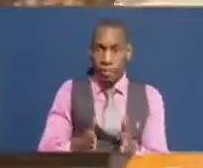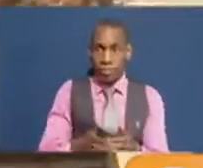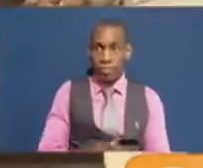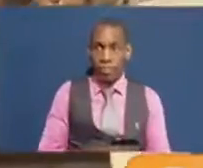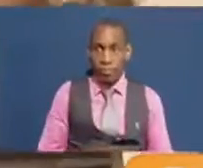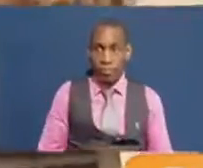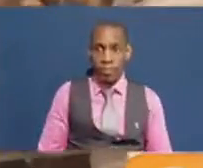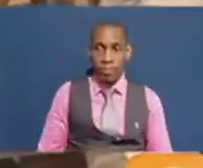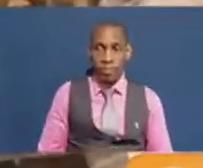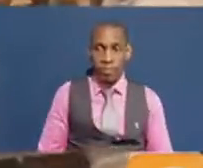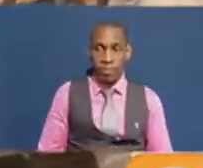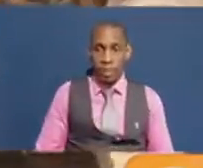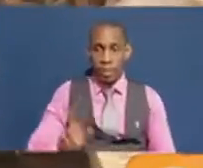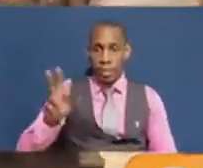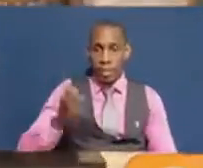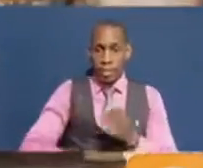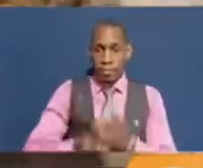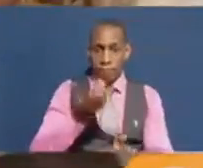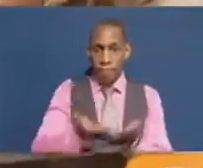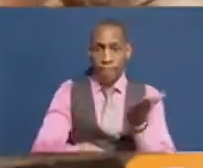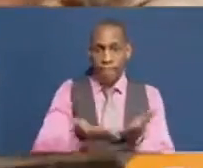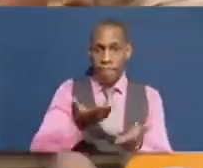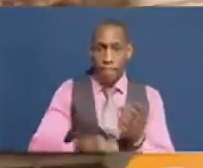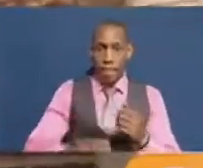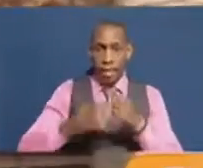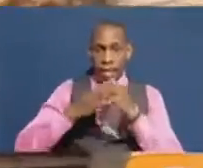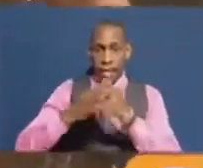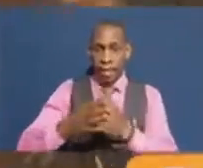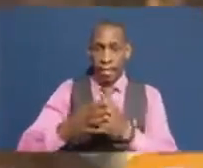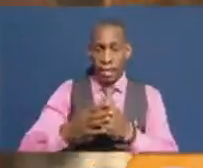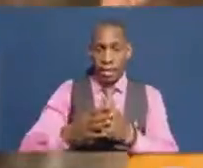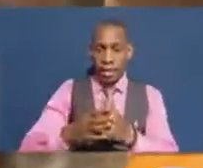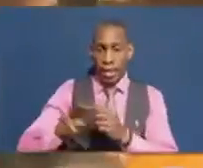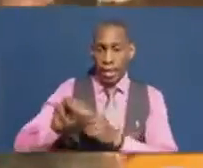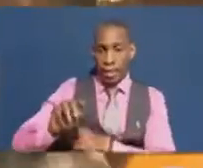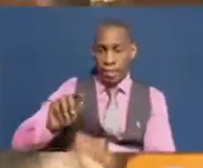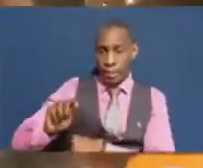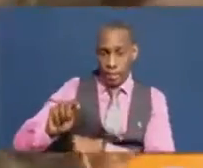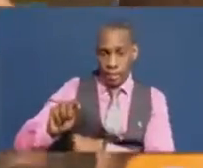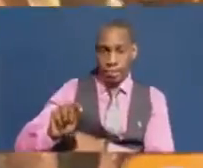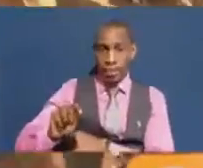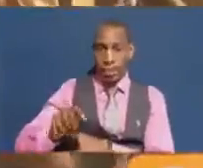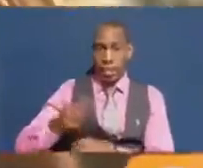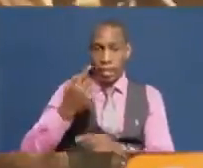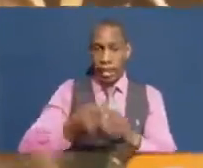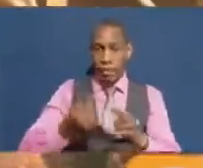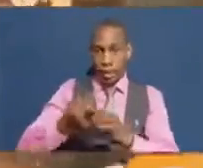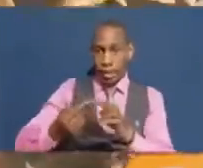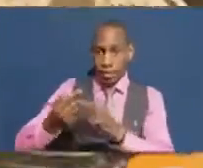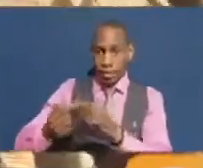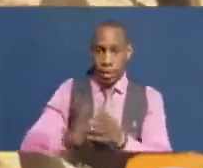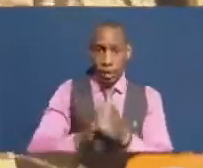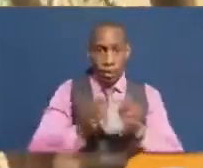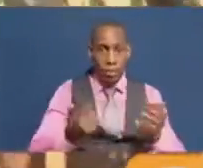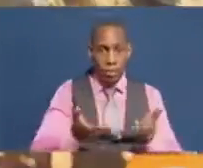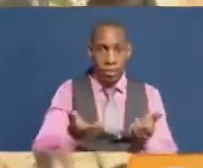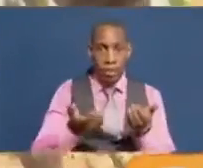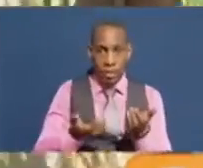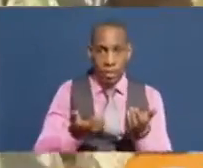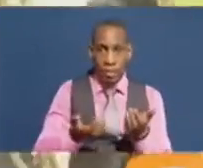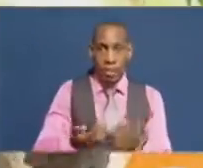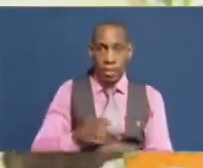entrepreneurs. Kenya produces an estimated 900,000 metric tons of cassava every year against a demand